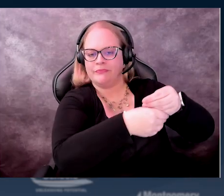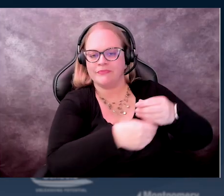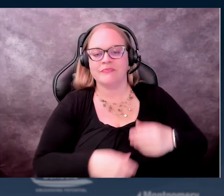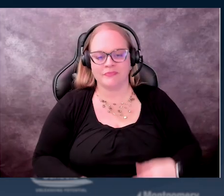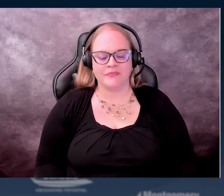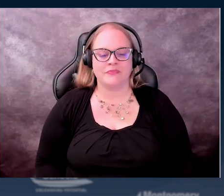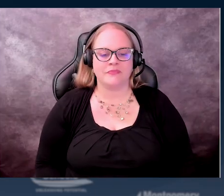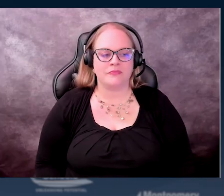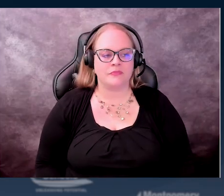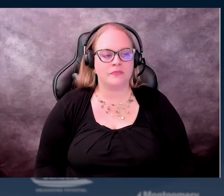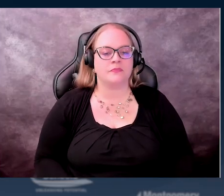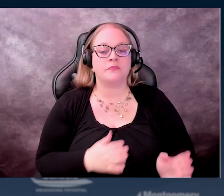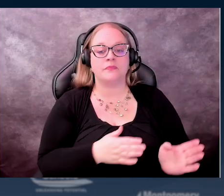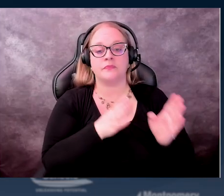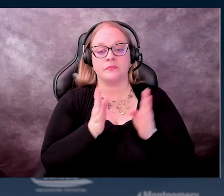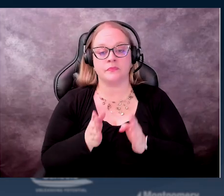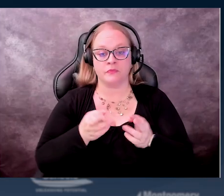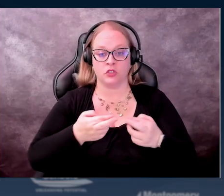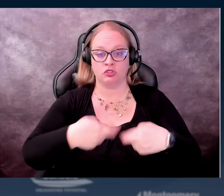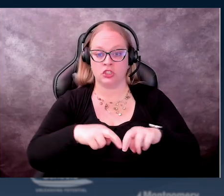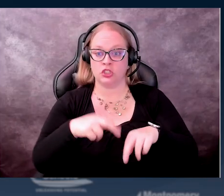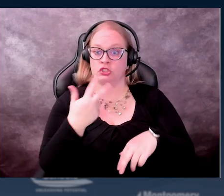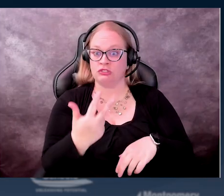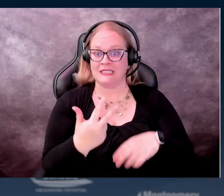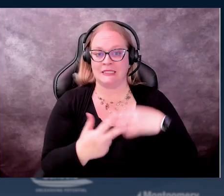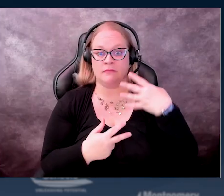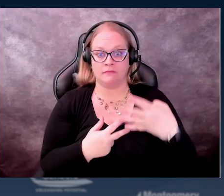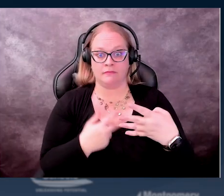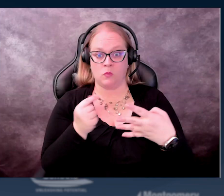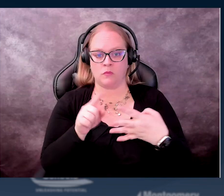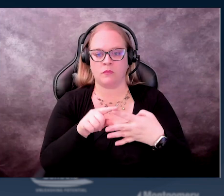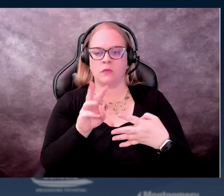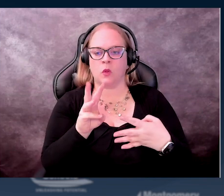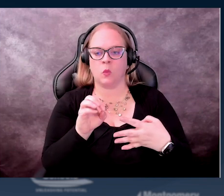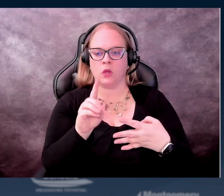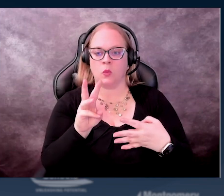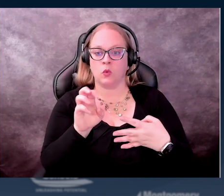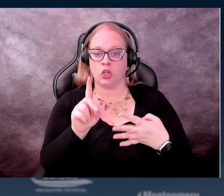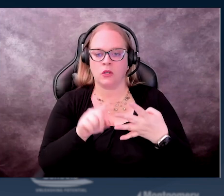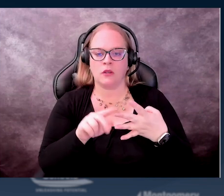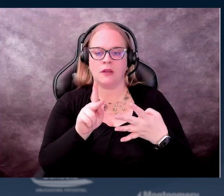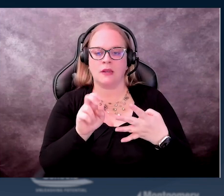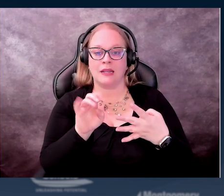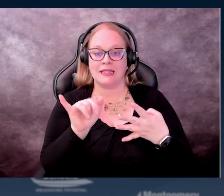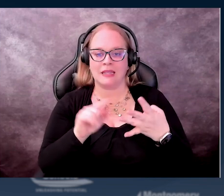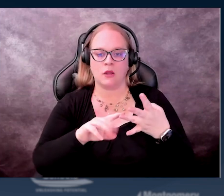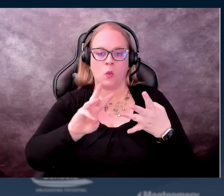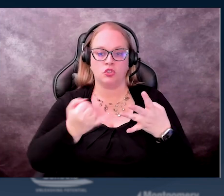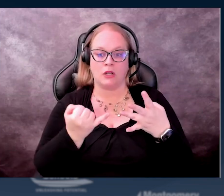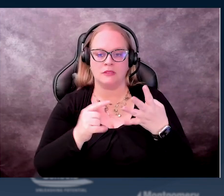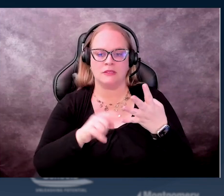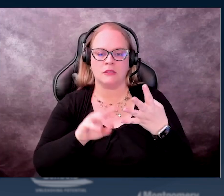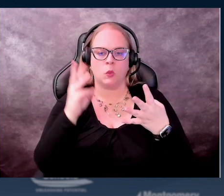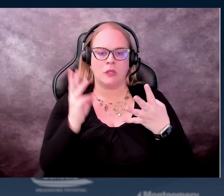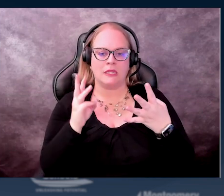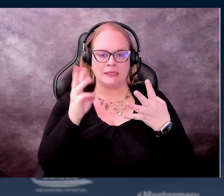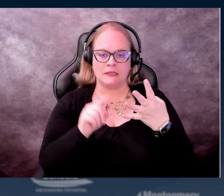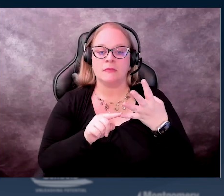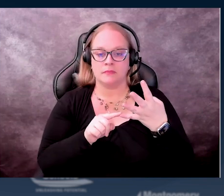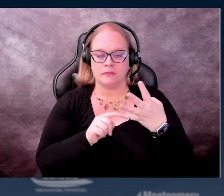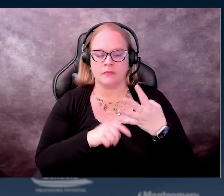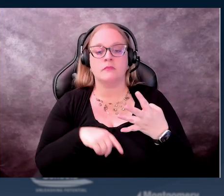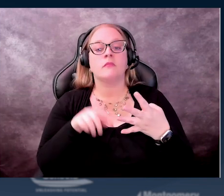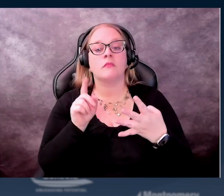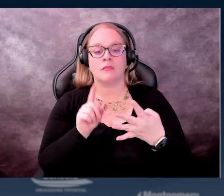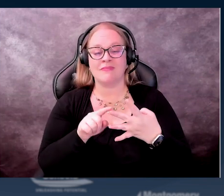the 4 high schools are noted as Woodward, Kennedy, Walter Johnson, and Wheaton. Woodward is going to be opening up